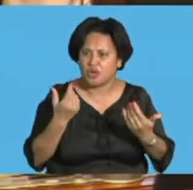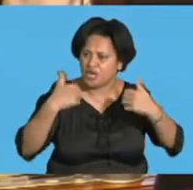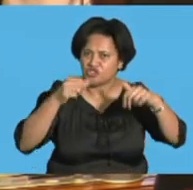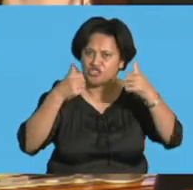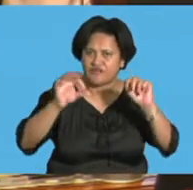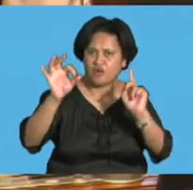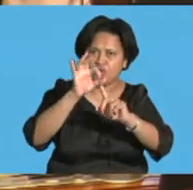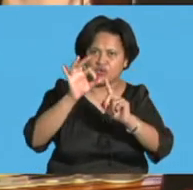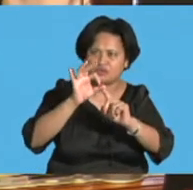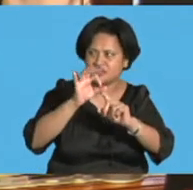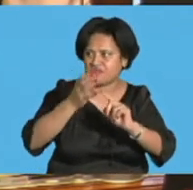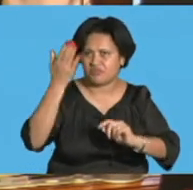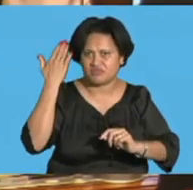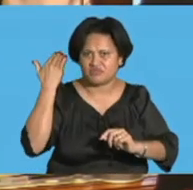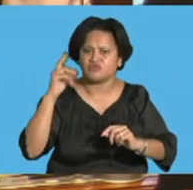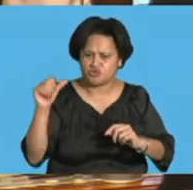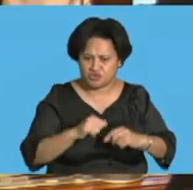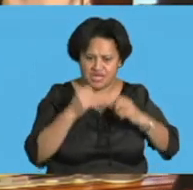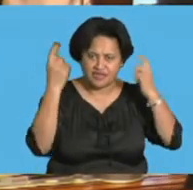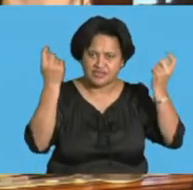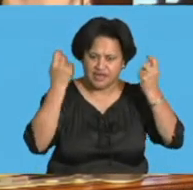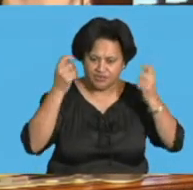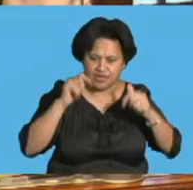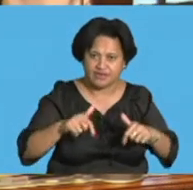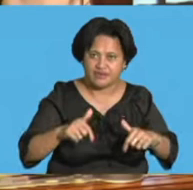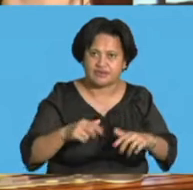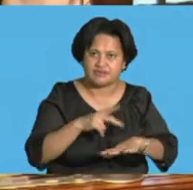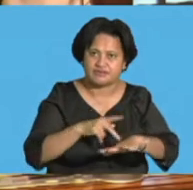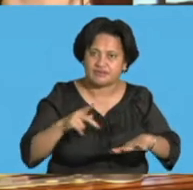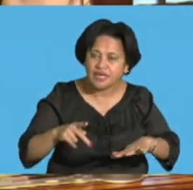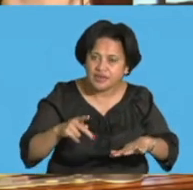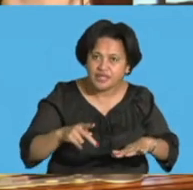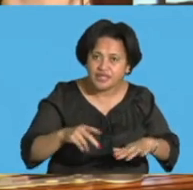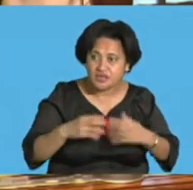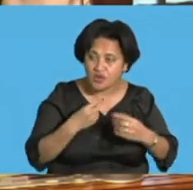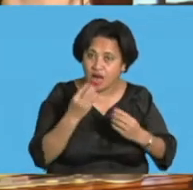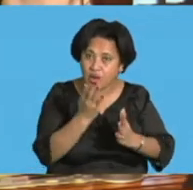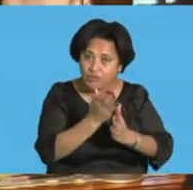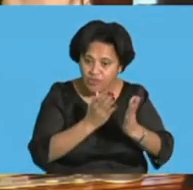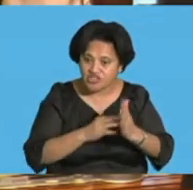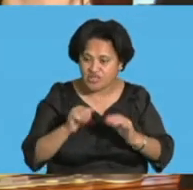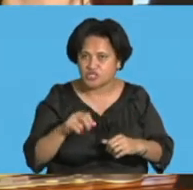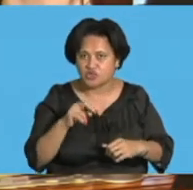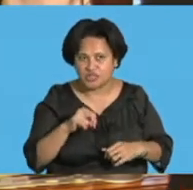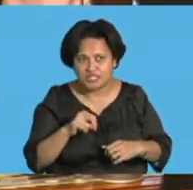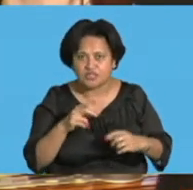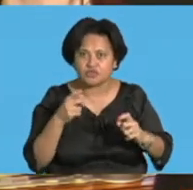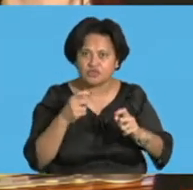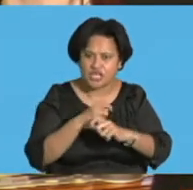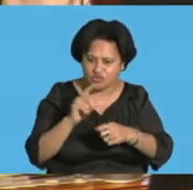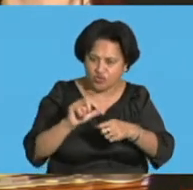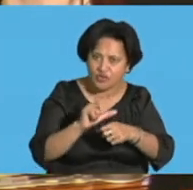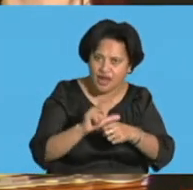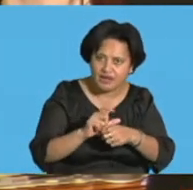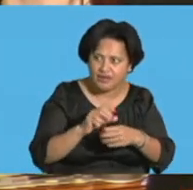achievement that this House should celebrate. So yes, Mr. Speaker, our budget requires us to be more creative, to seek our